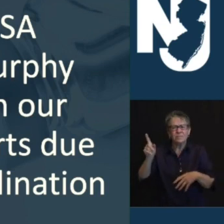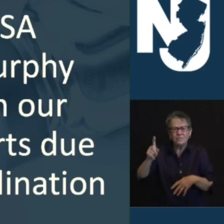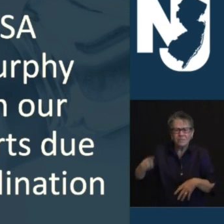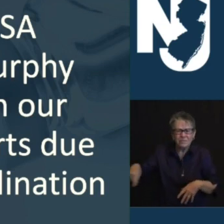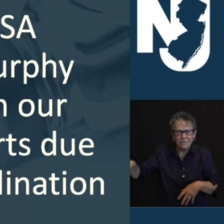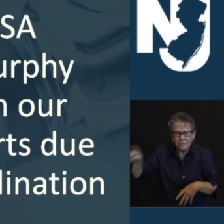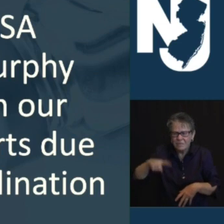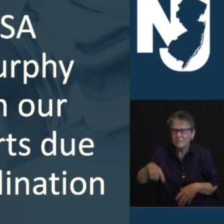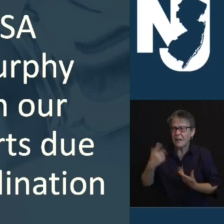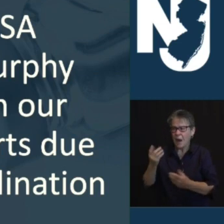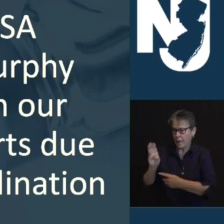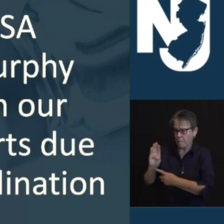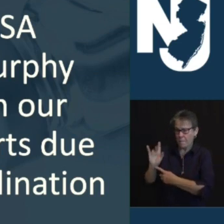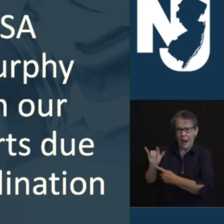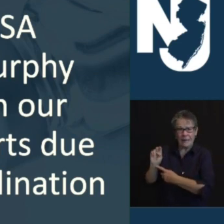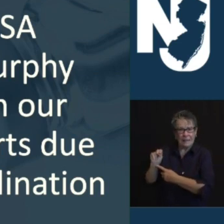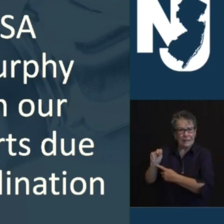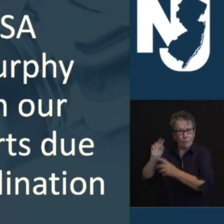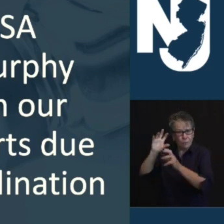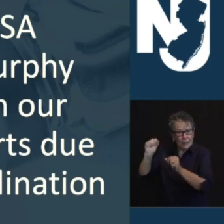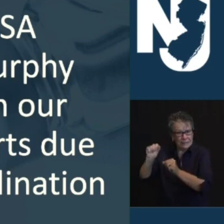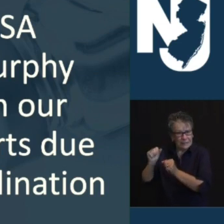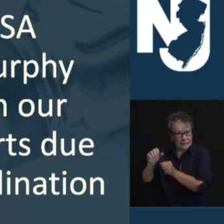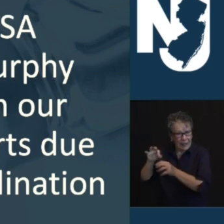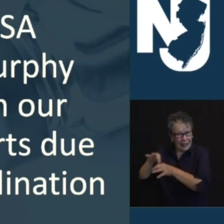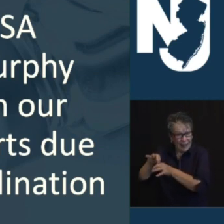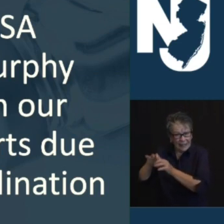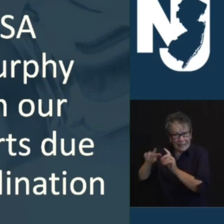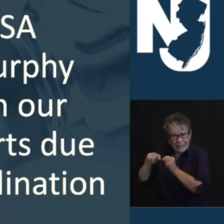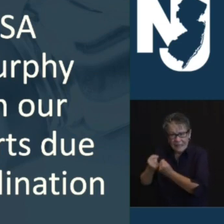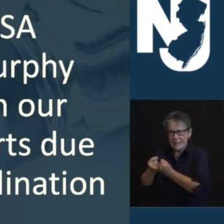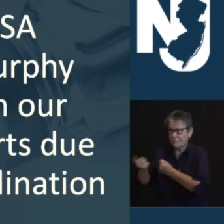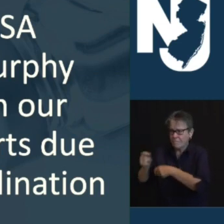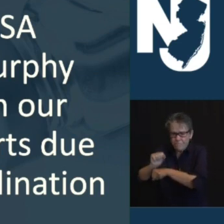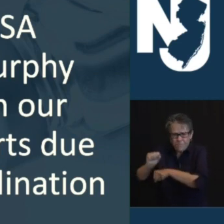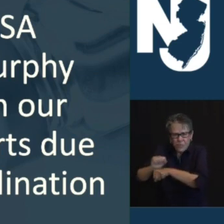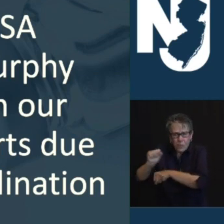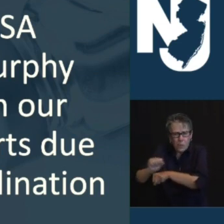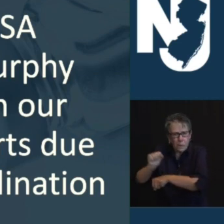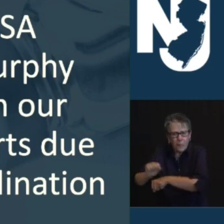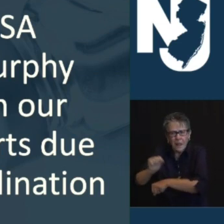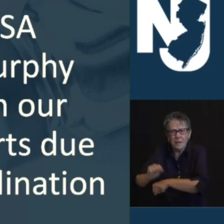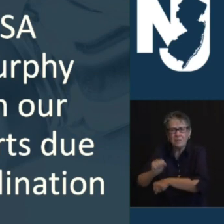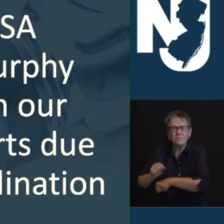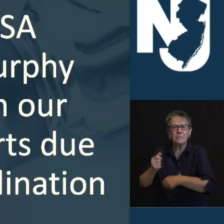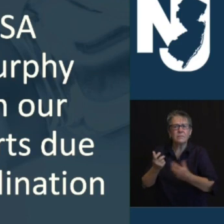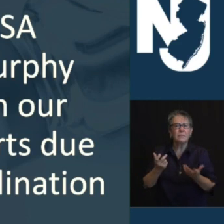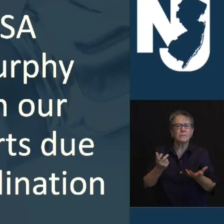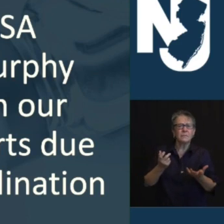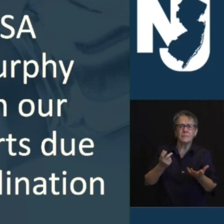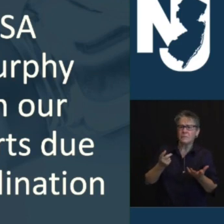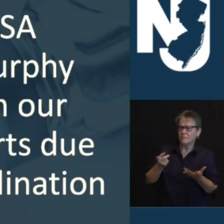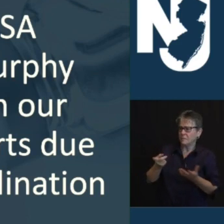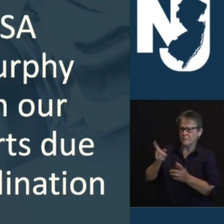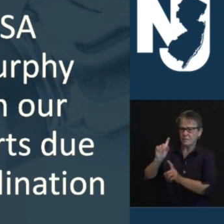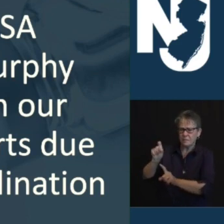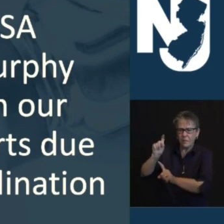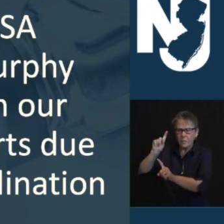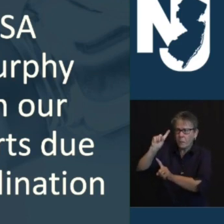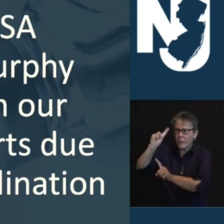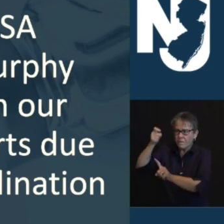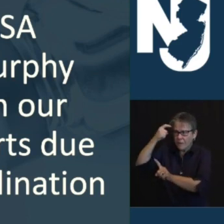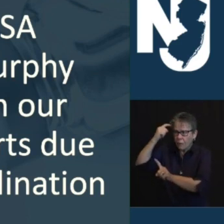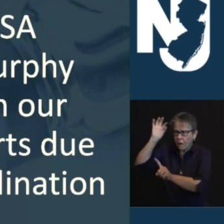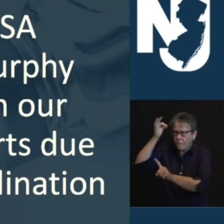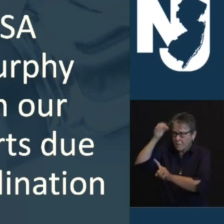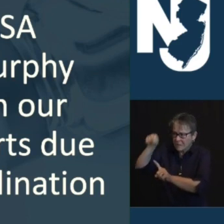That's how we're planning here in New Jersey, and we need to see the same seriousness and focus in Washington. The election